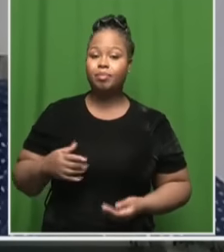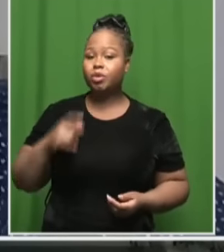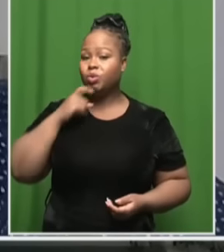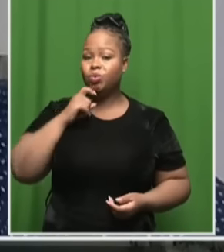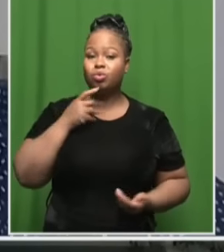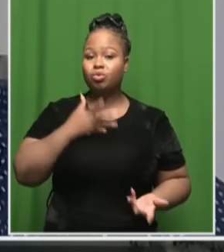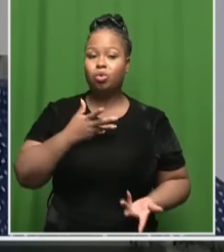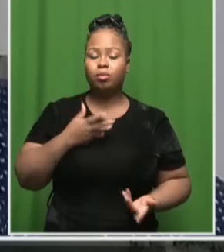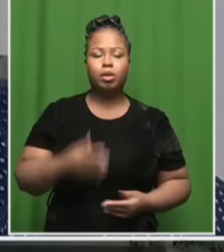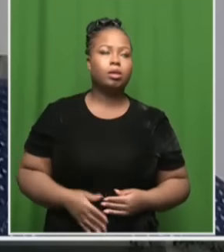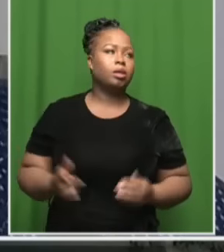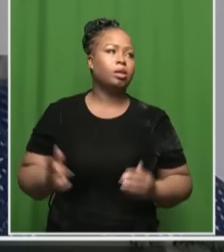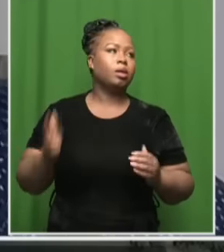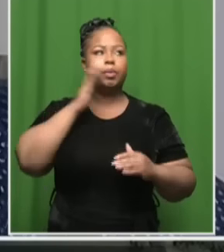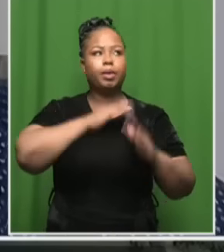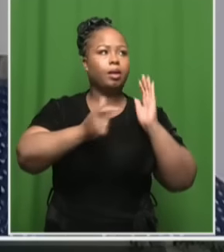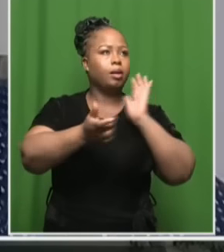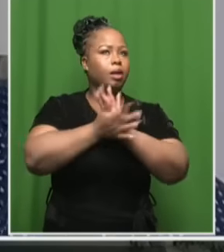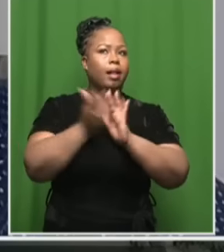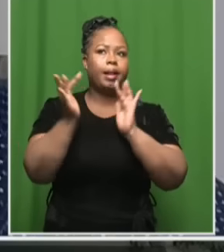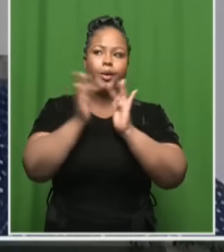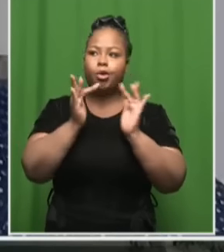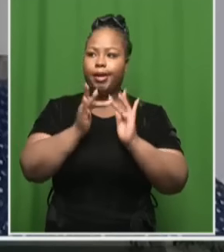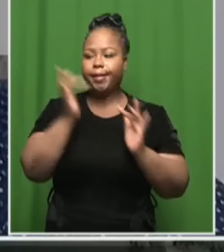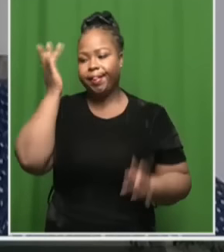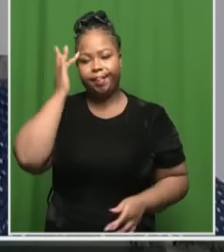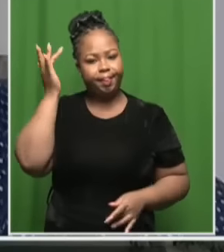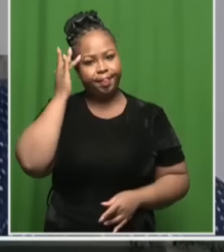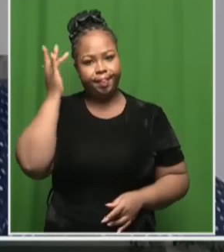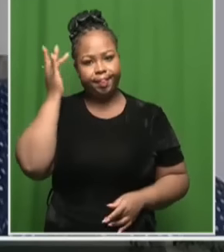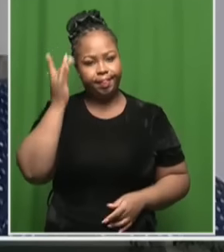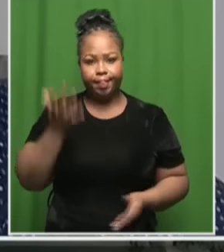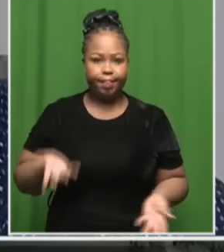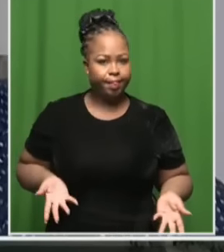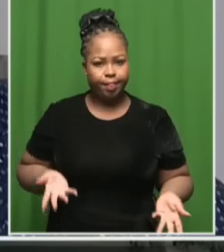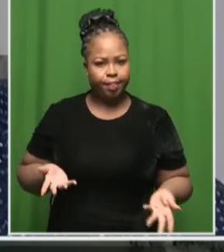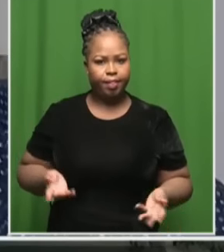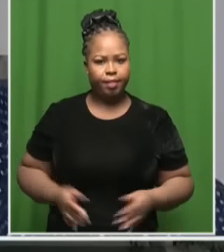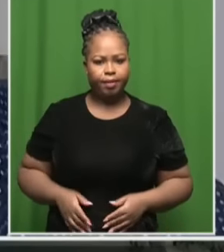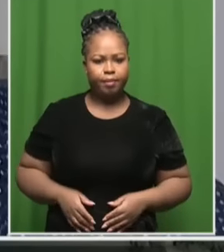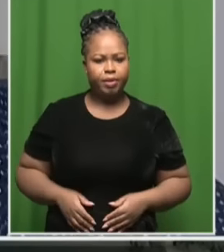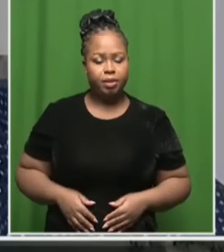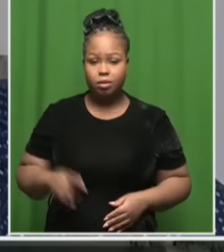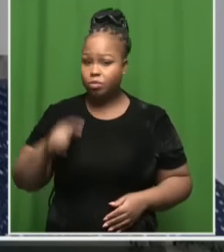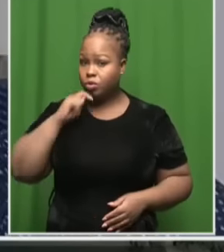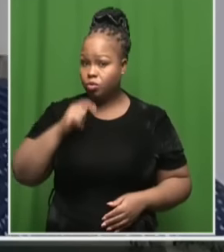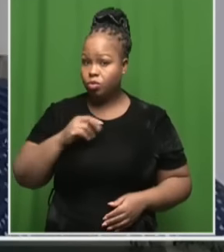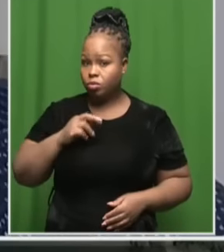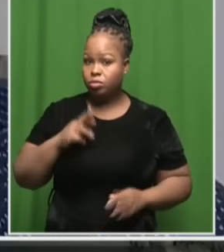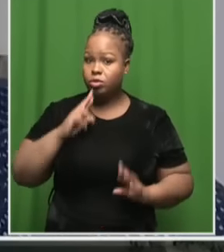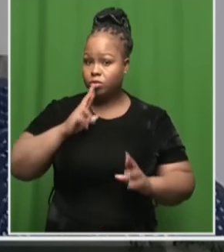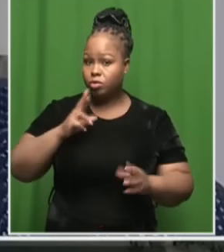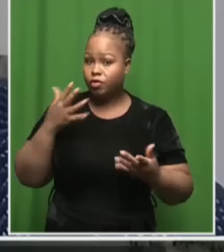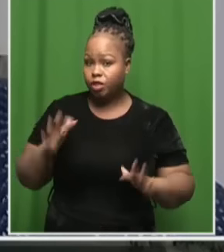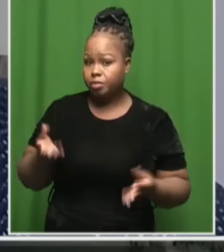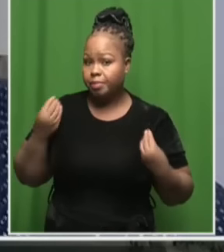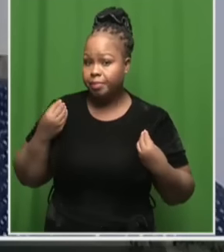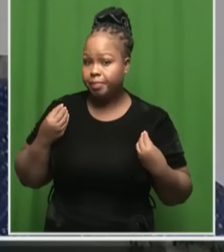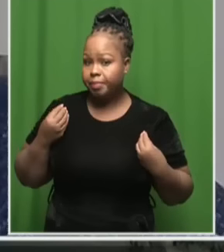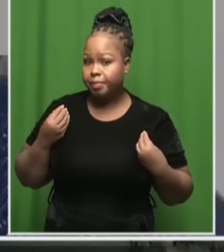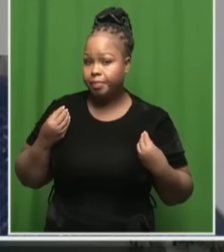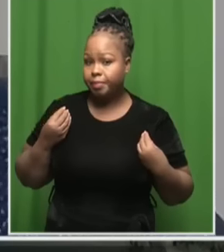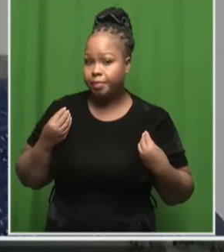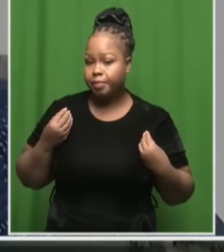just illegally connecting to whichever source is closest to them? Has there been any talk of dealing with that?